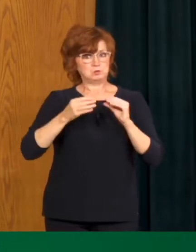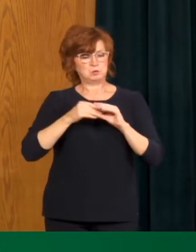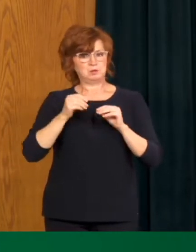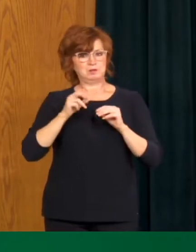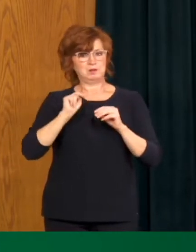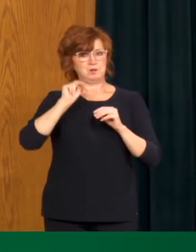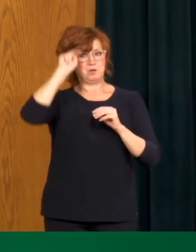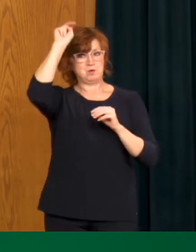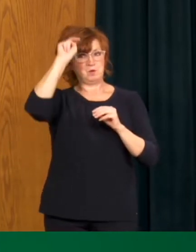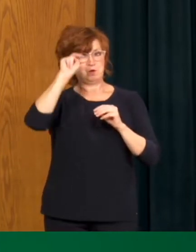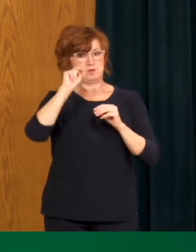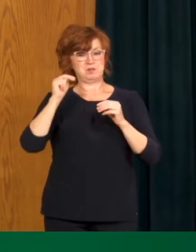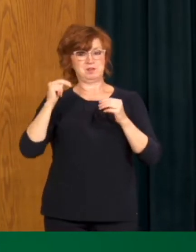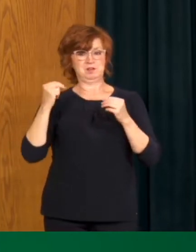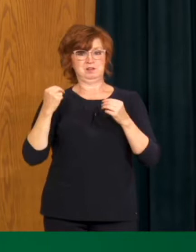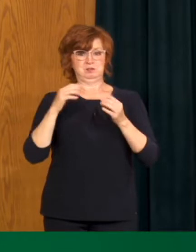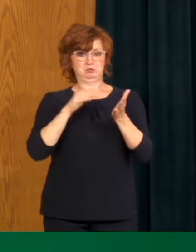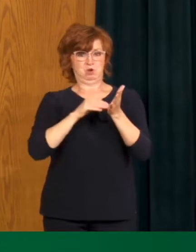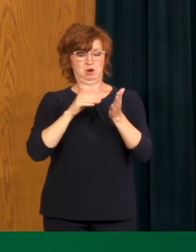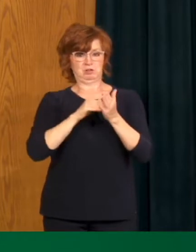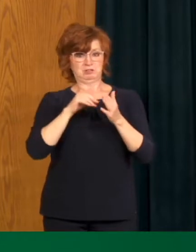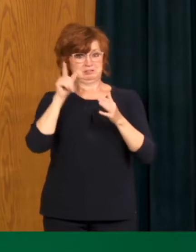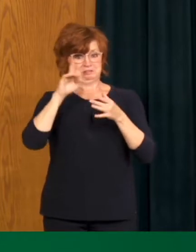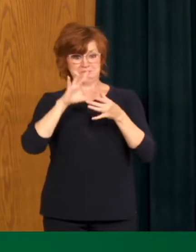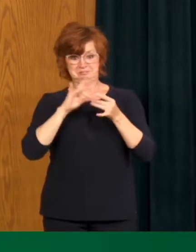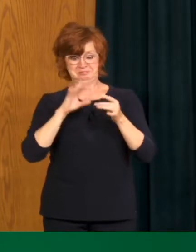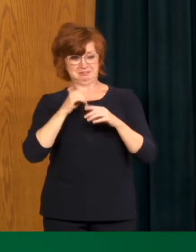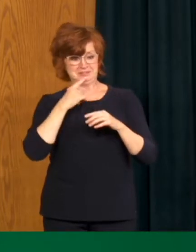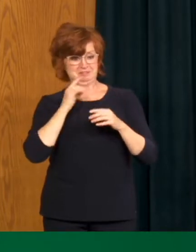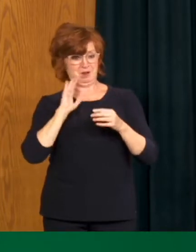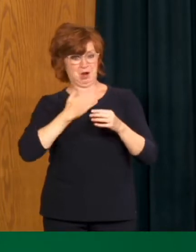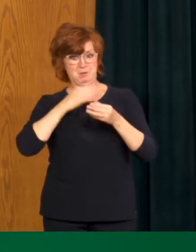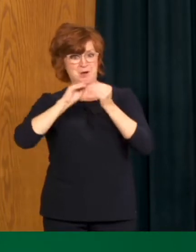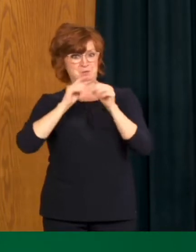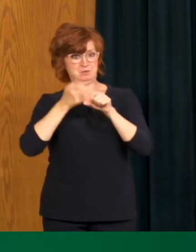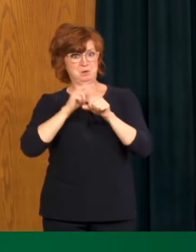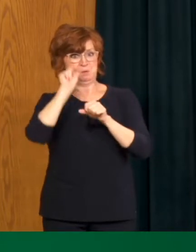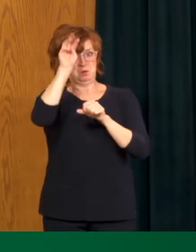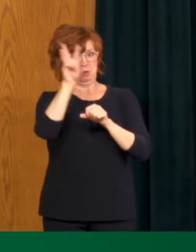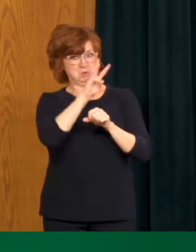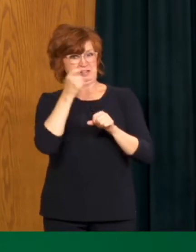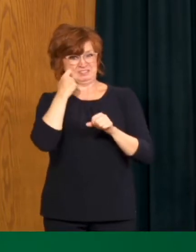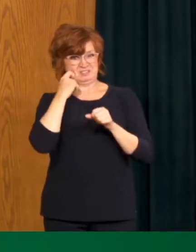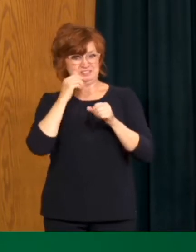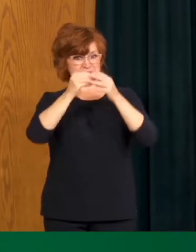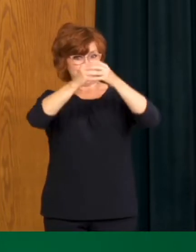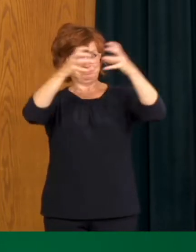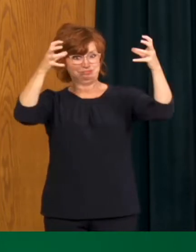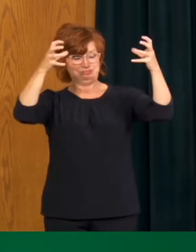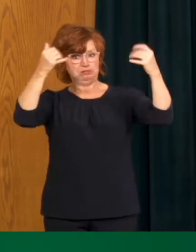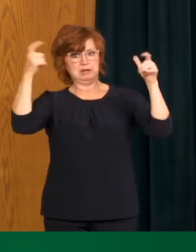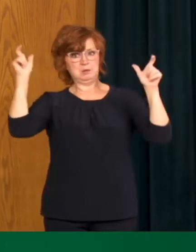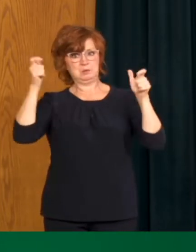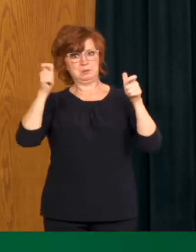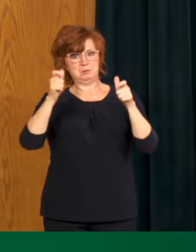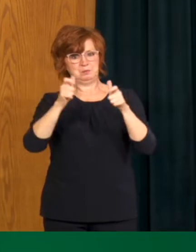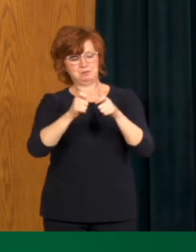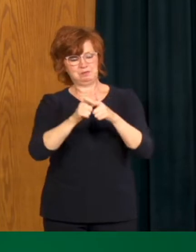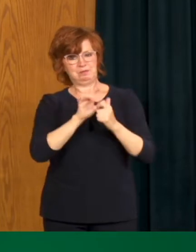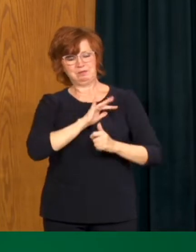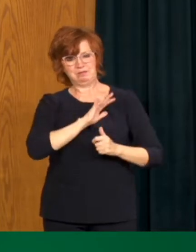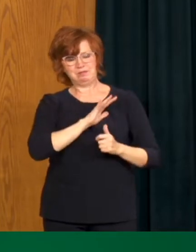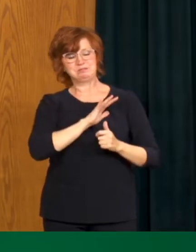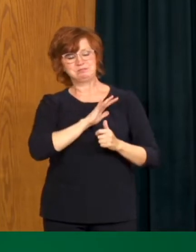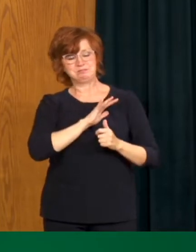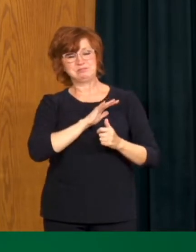cases associated with that significant situation in the northwest of the province. While we know there's always areas that we can improve, there continue to